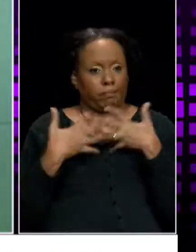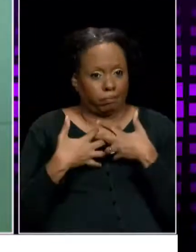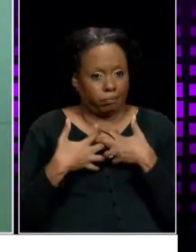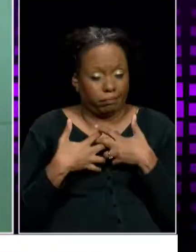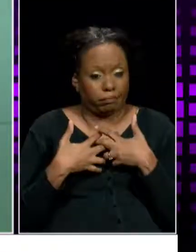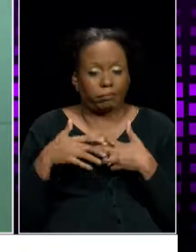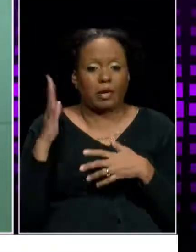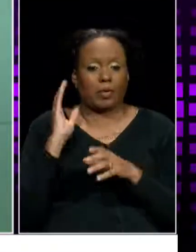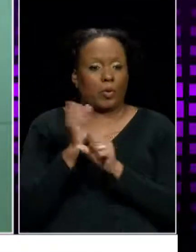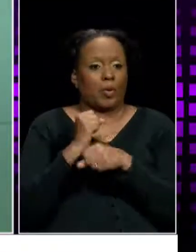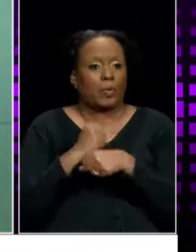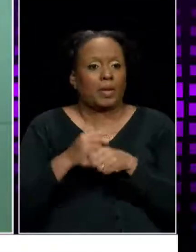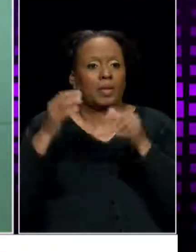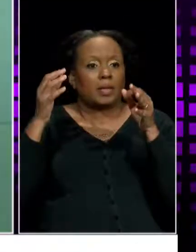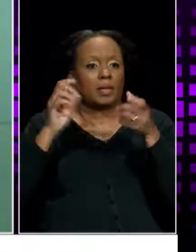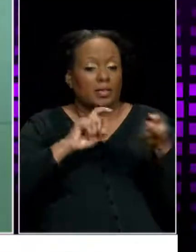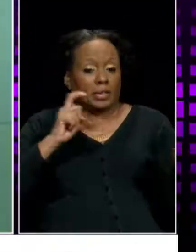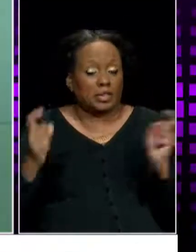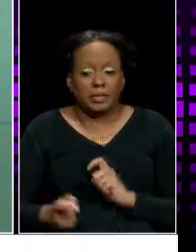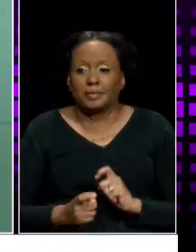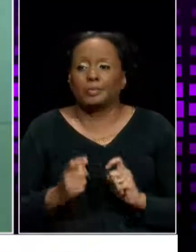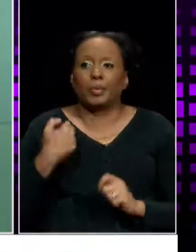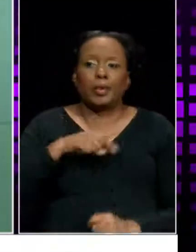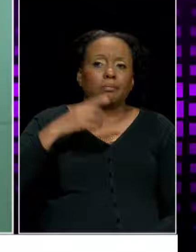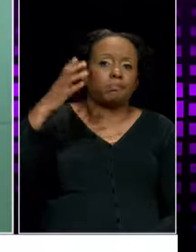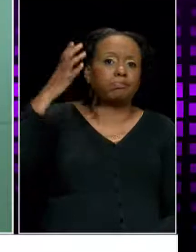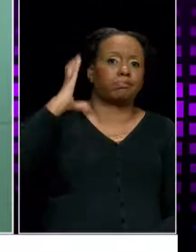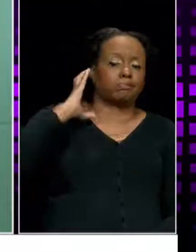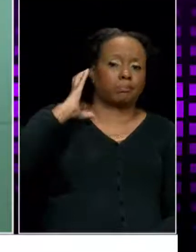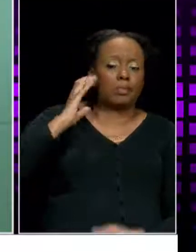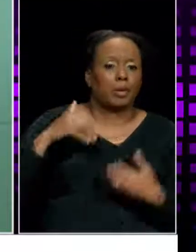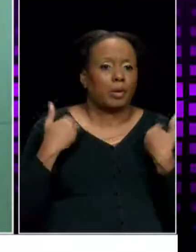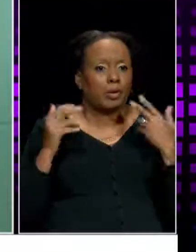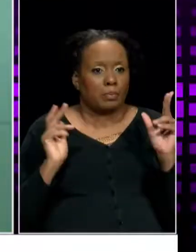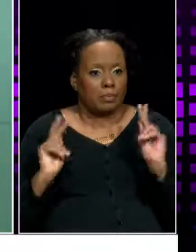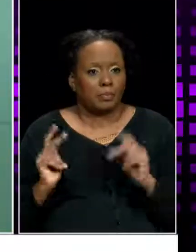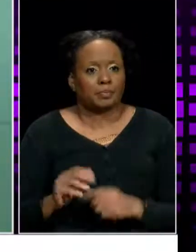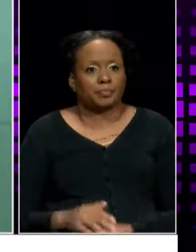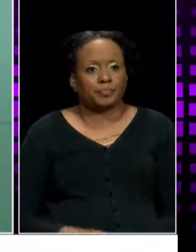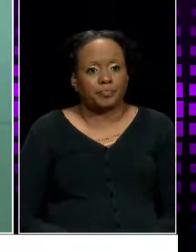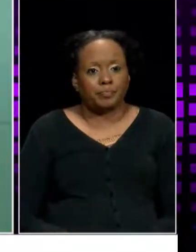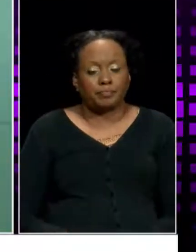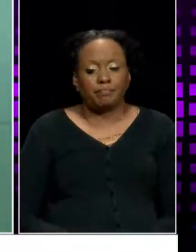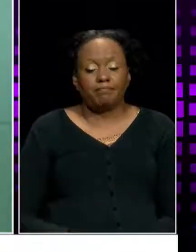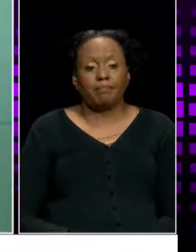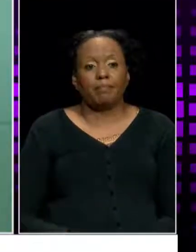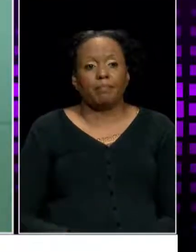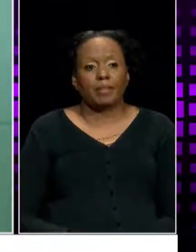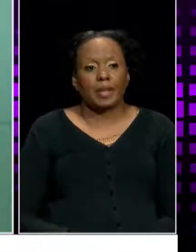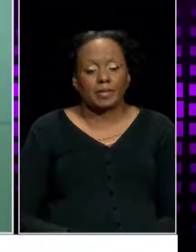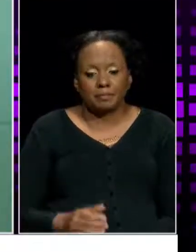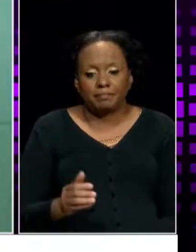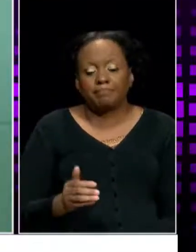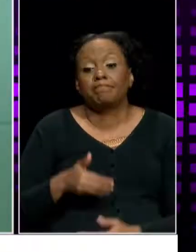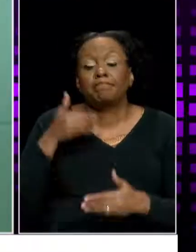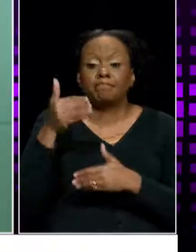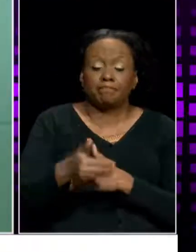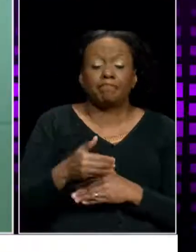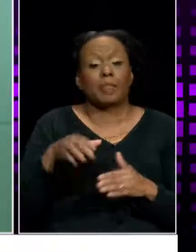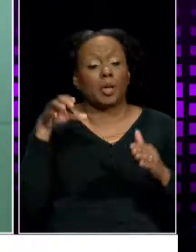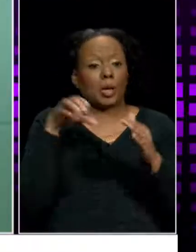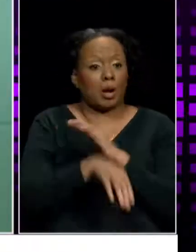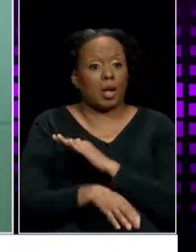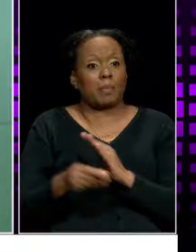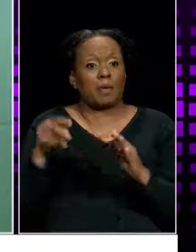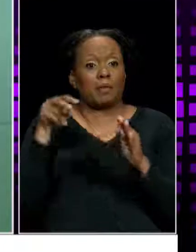to make a change by what young people say in our polls. Moving on to the crime and violence. So we did have a